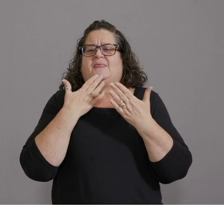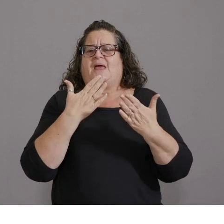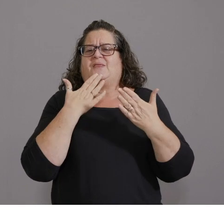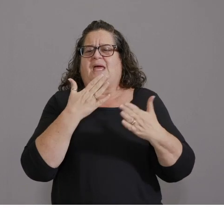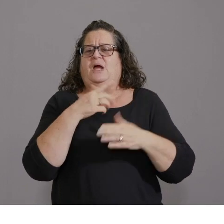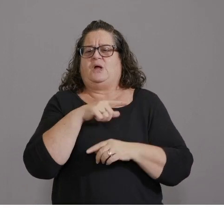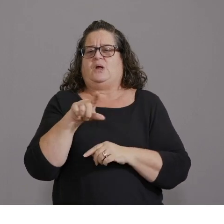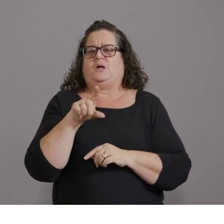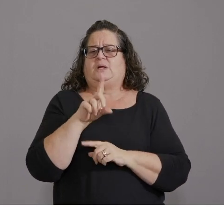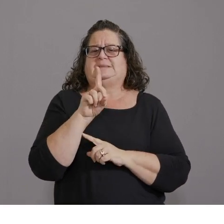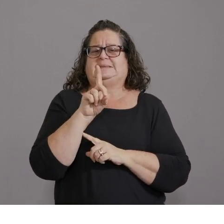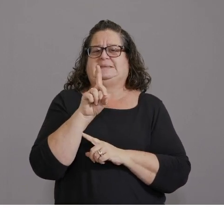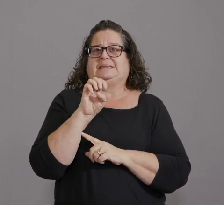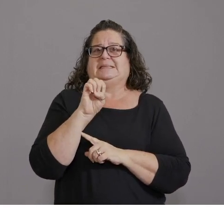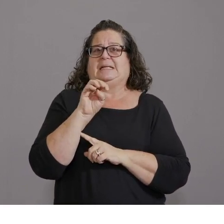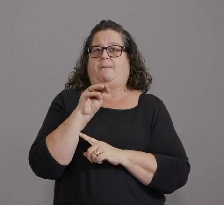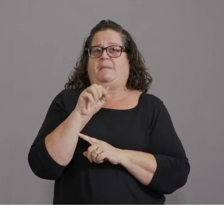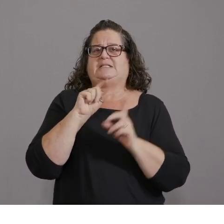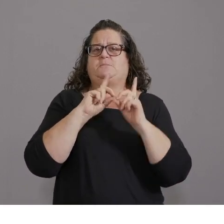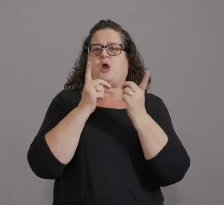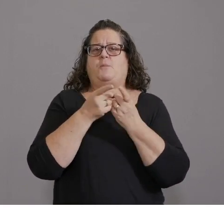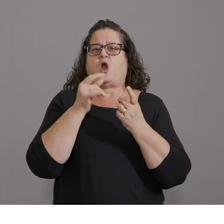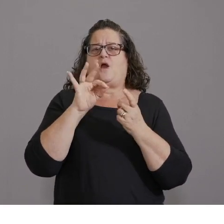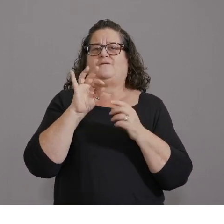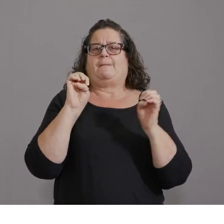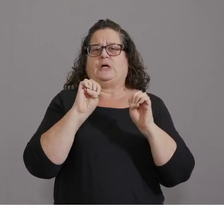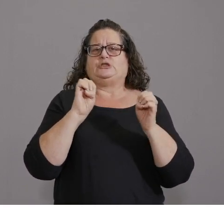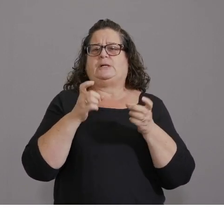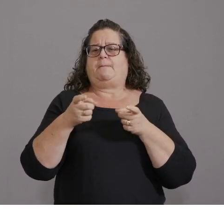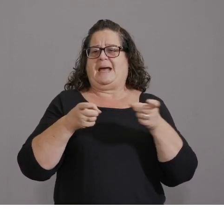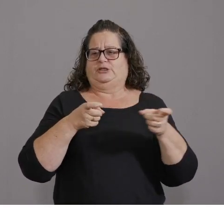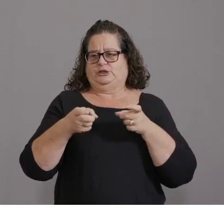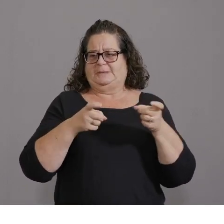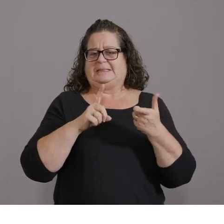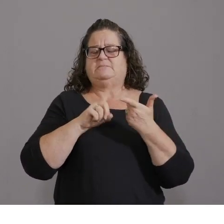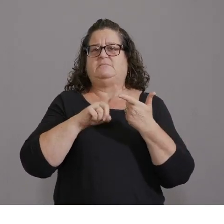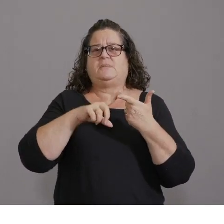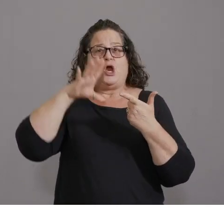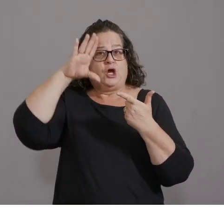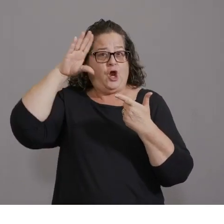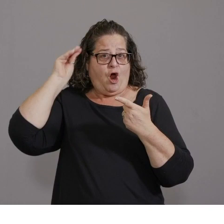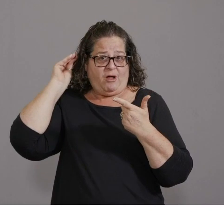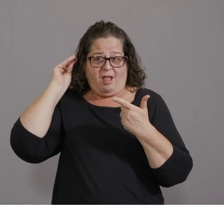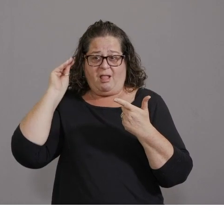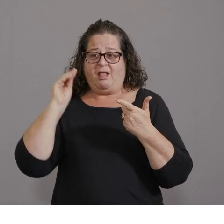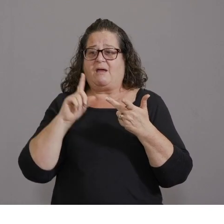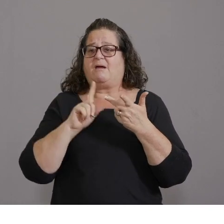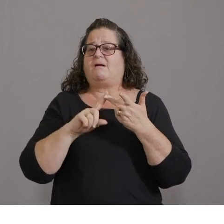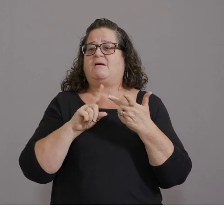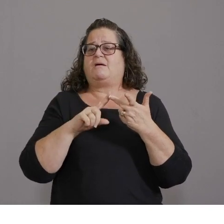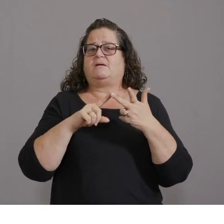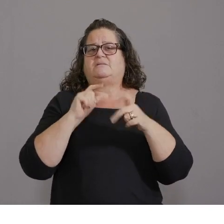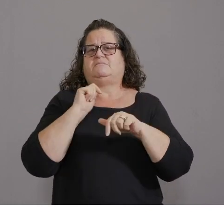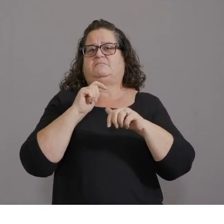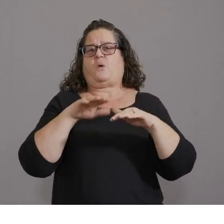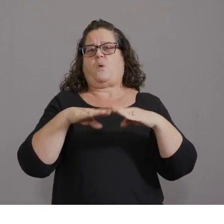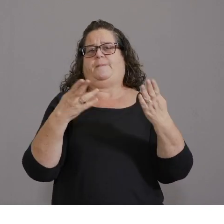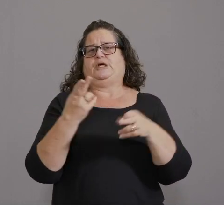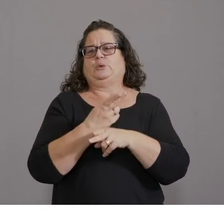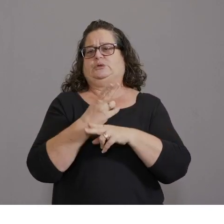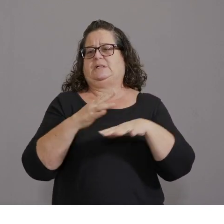the Arizona Cardinals and State Farm Stadium, Blue Cross Blue Shield of Arizona, the Catherine and Ben